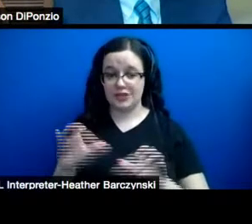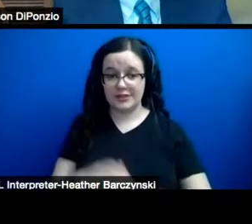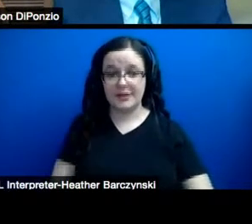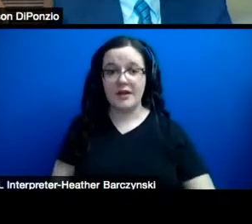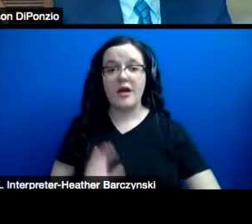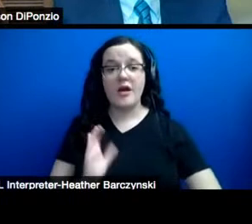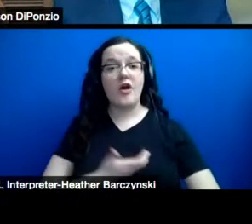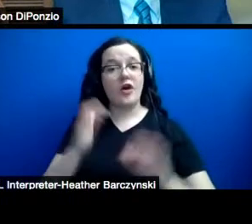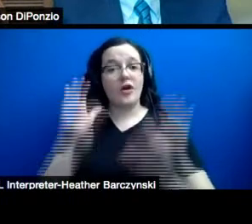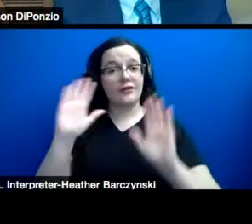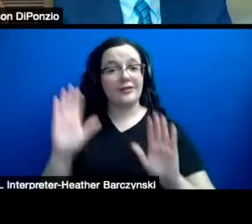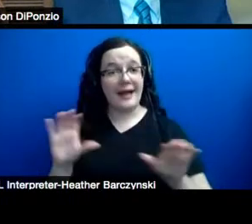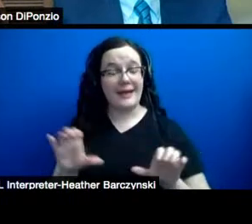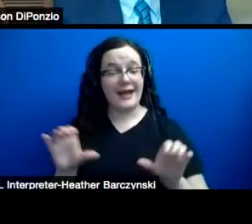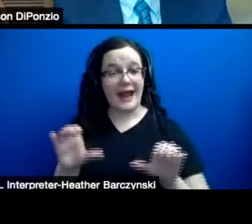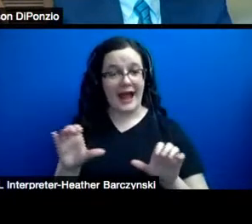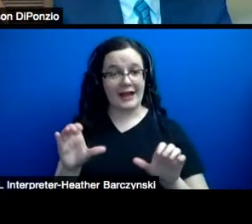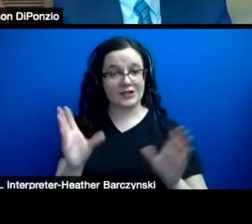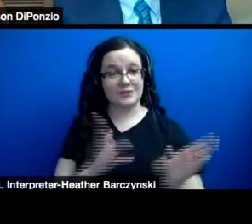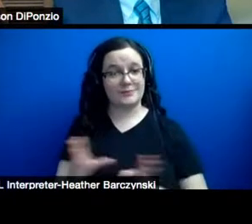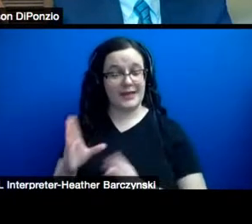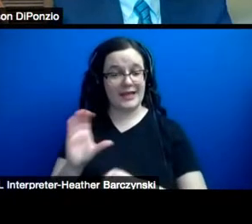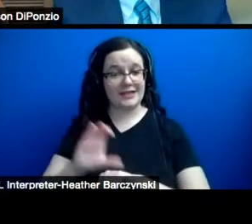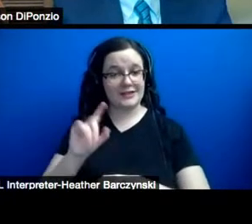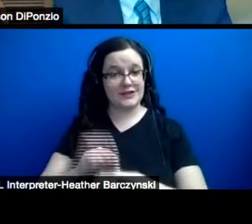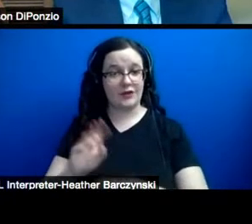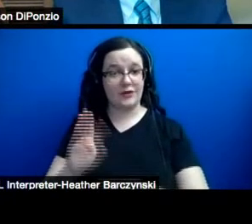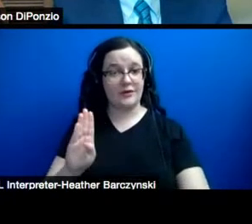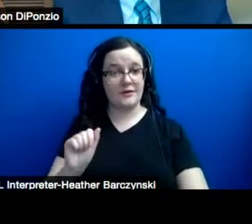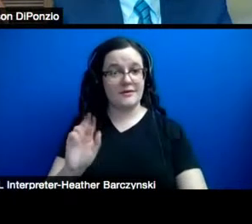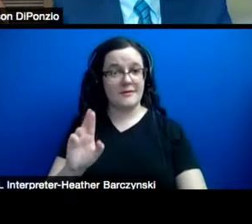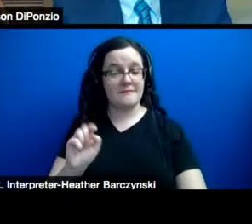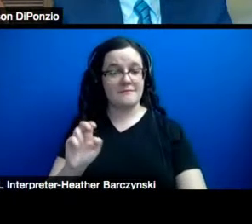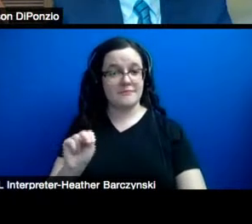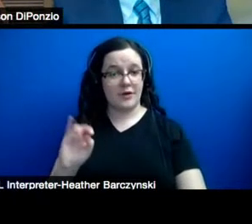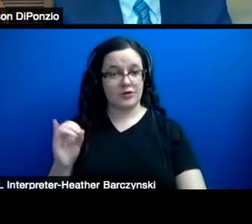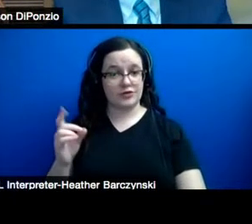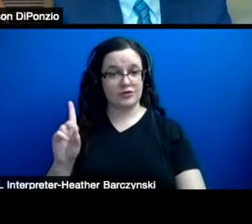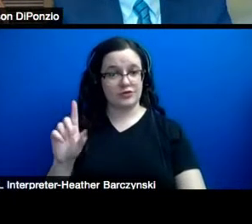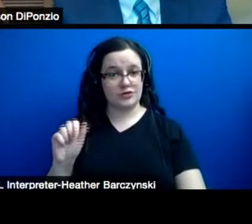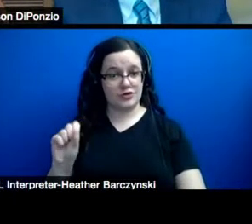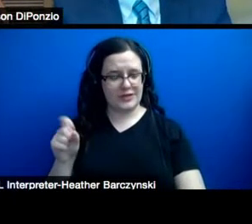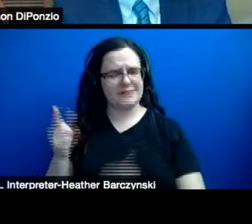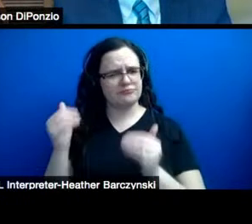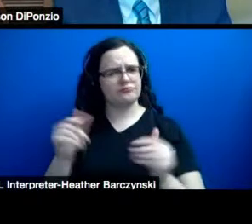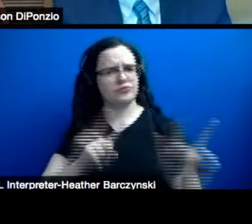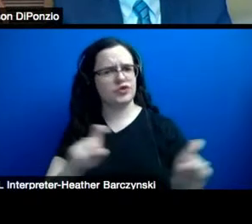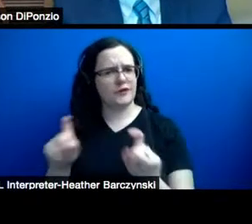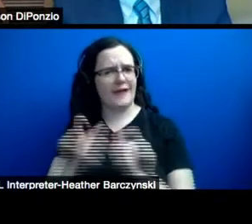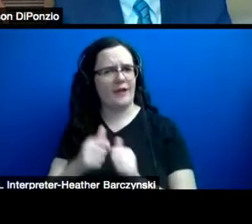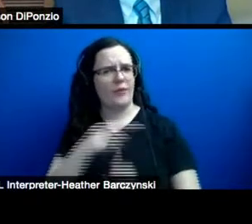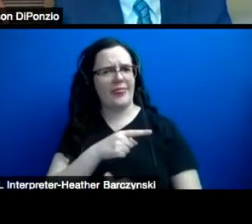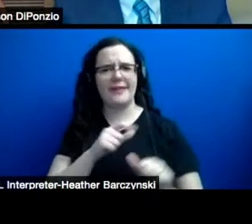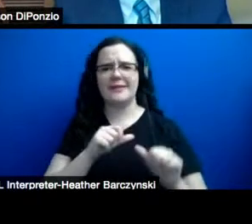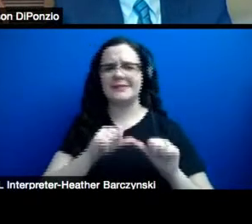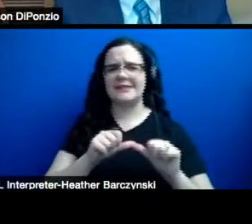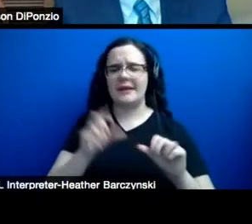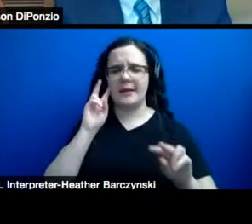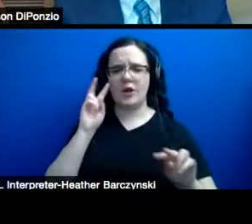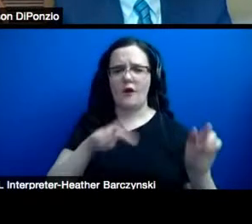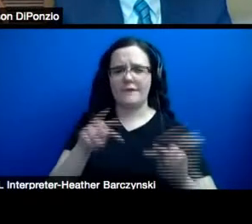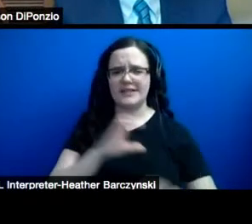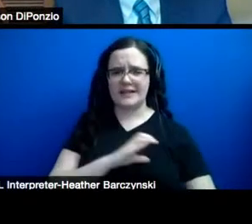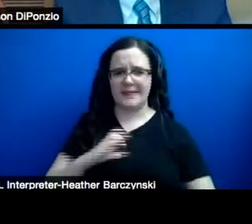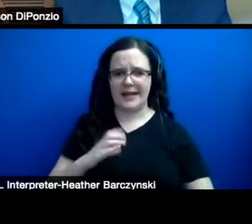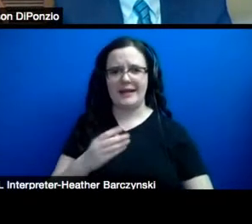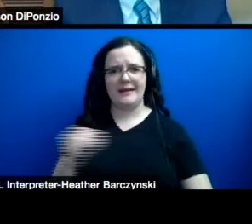plan consultant, Barton and Lujudas, issued a survey to the Sustainability Oversight Committee and the Inclusion, Diversity, and Equity